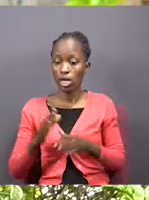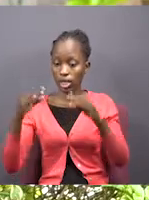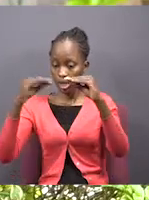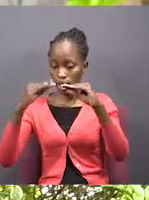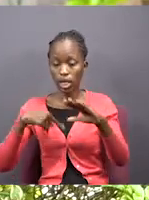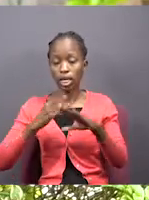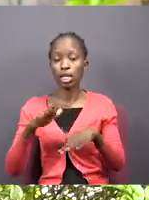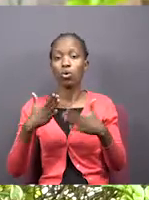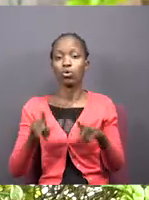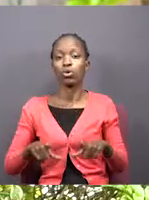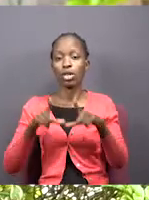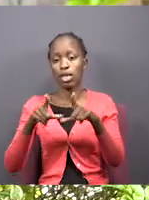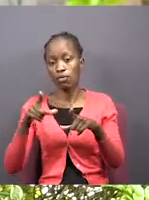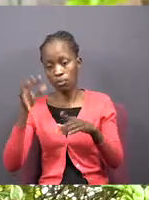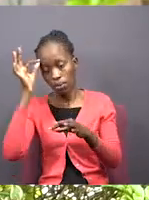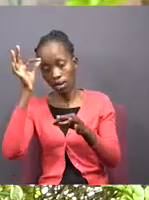live by faith.